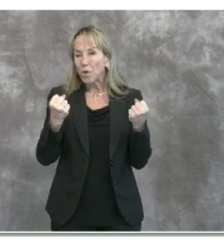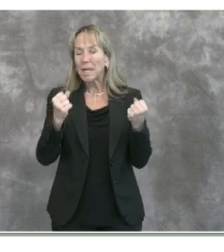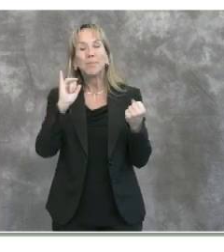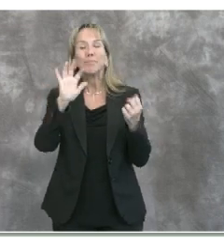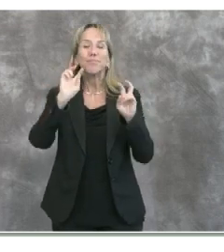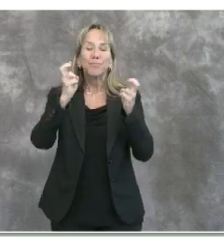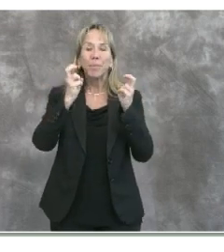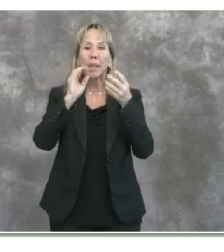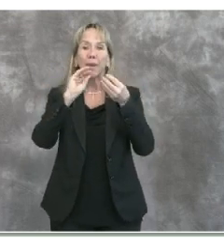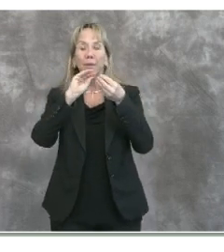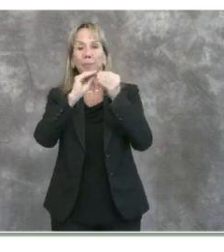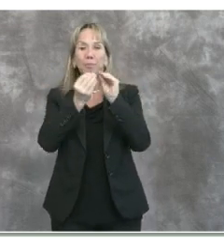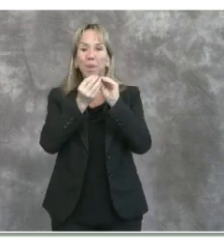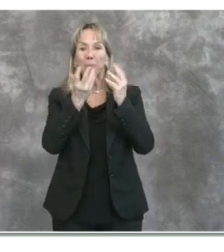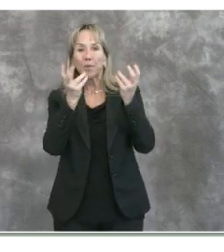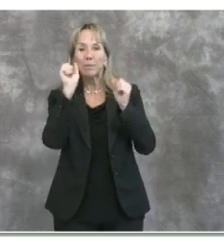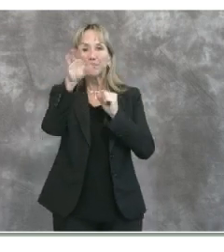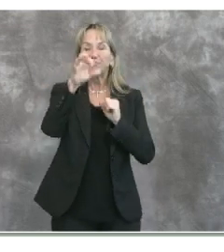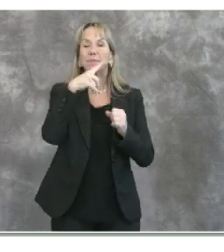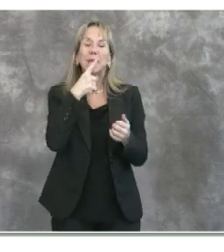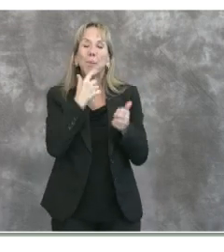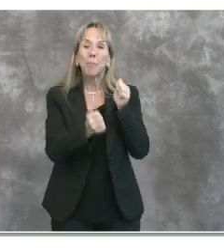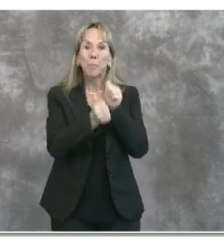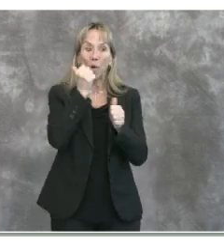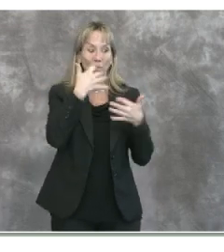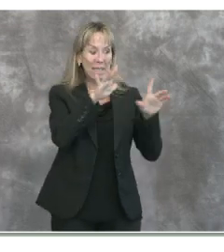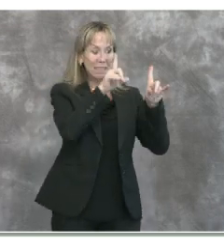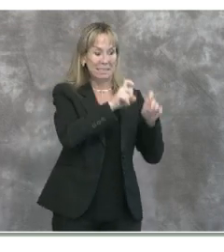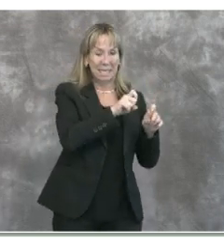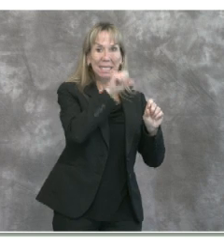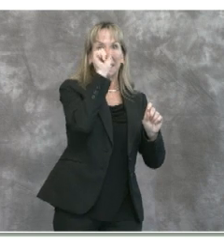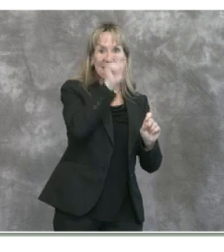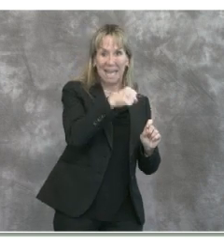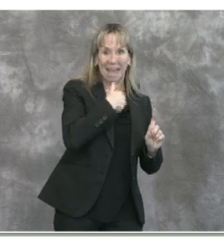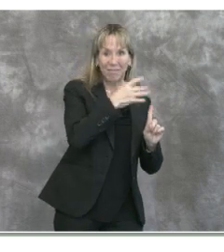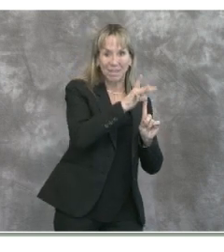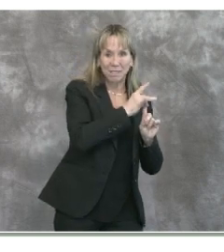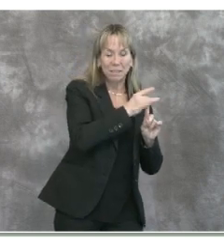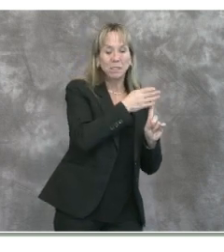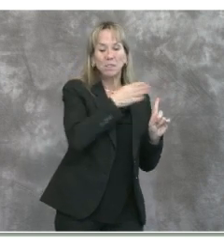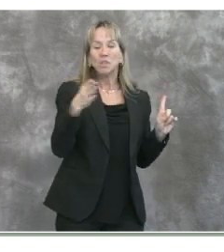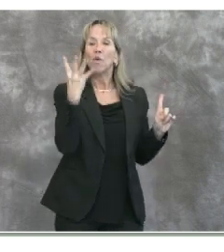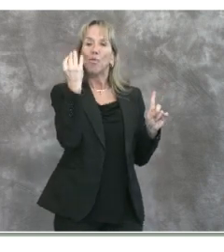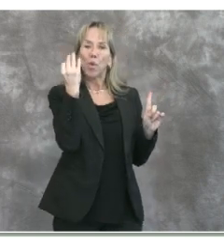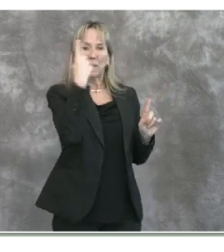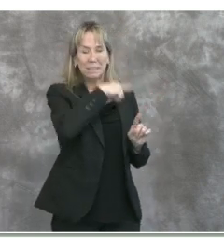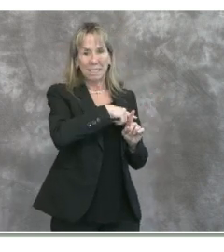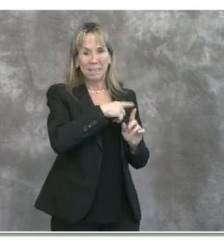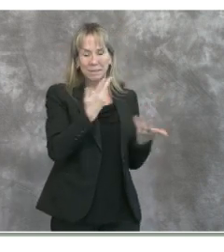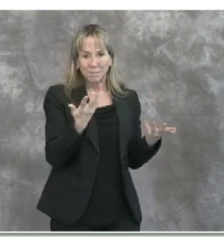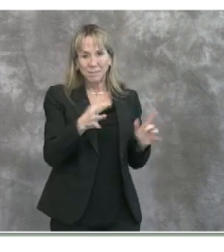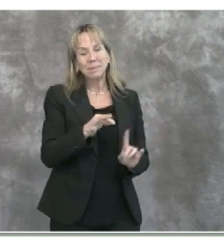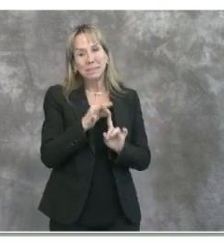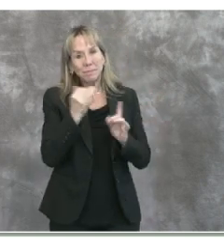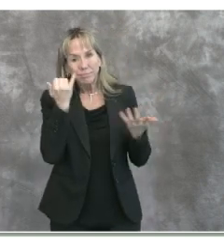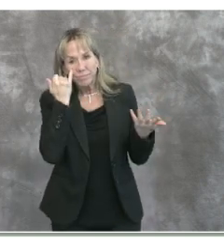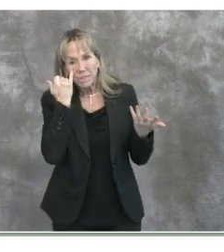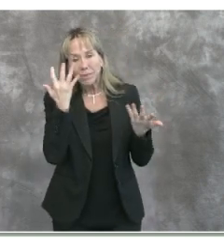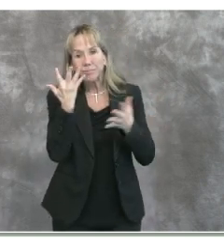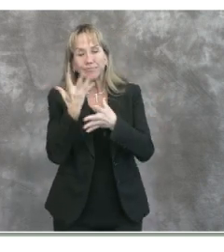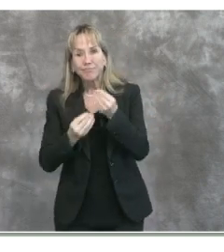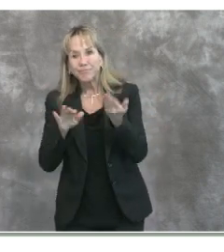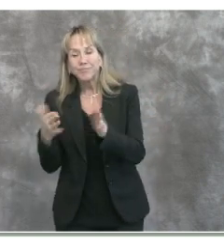statistical sampling of 14 days post-positive test adjusted for the loss of life. You can expect that this slope and curve